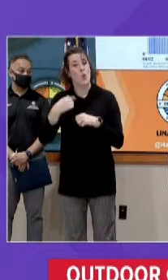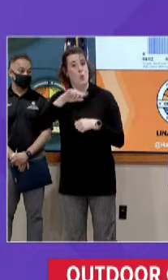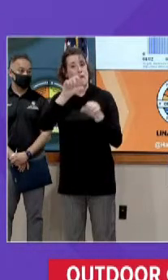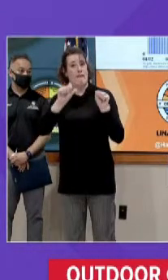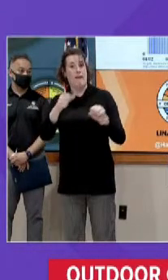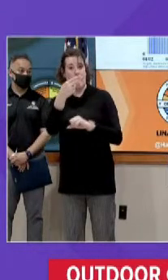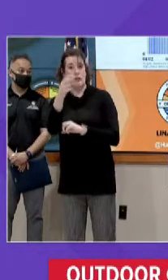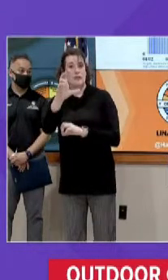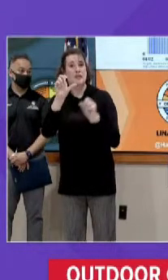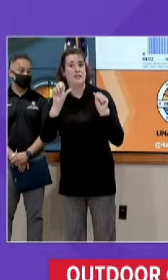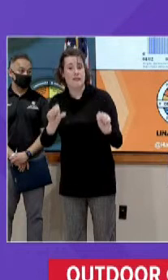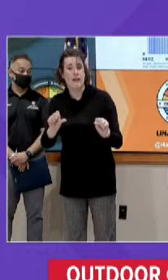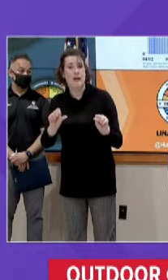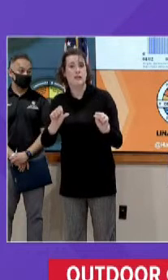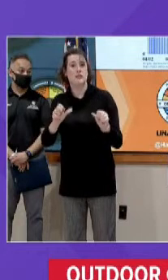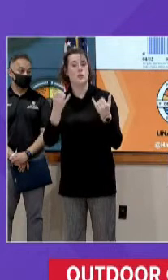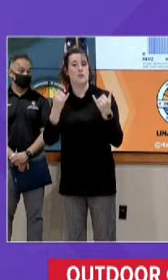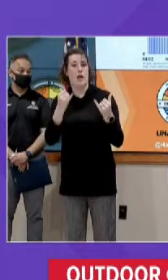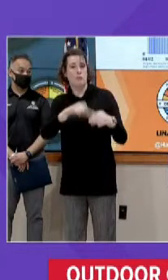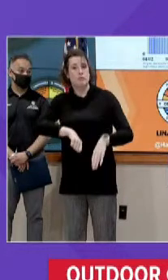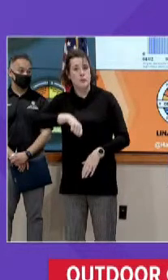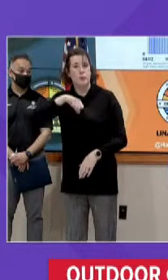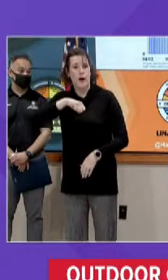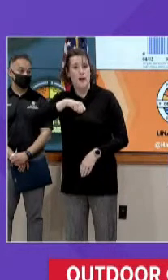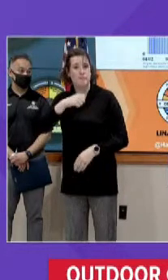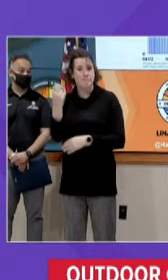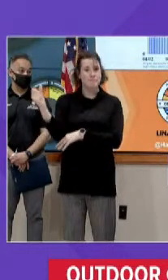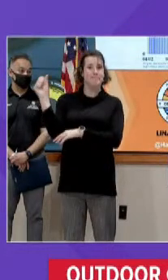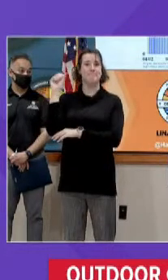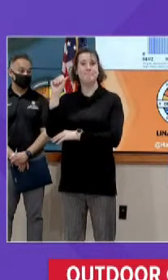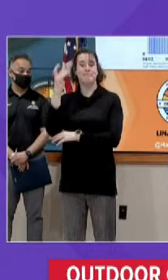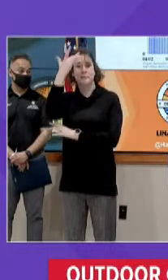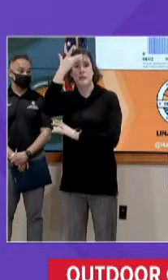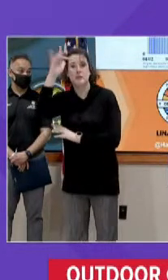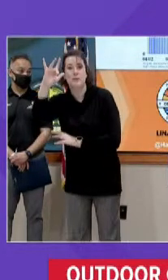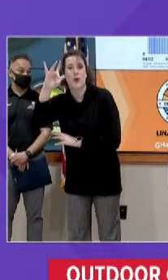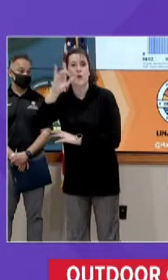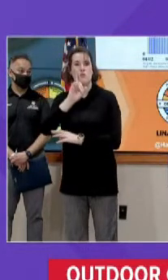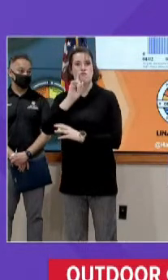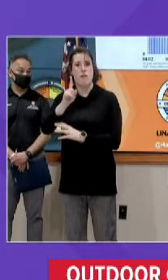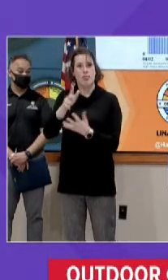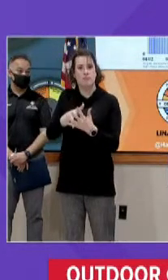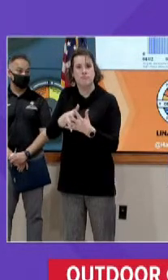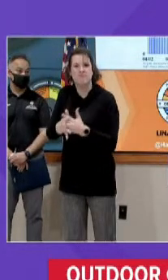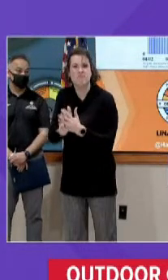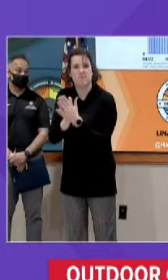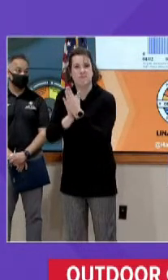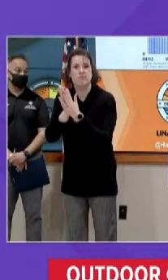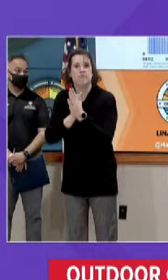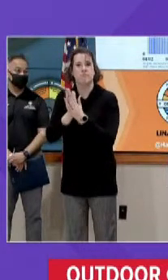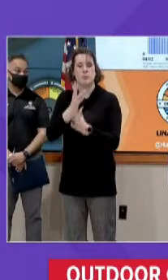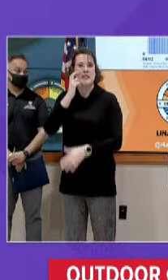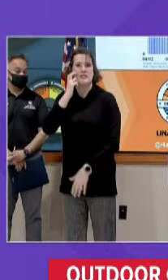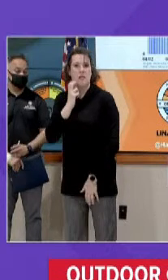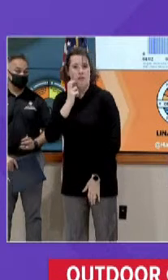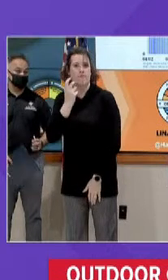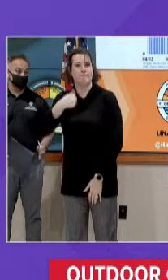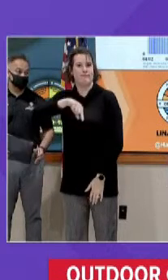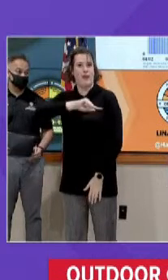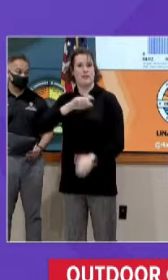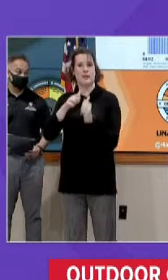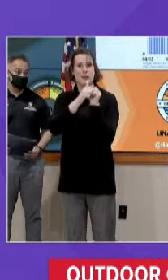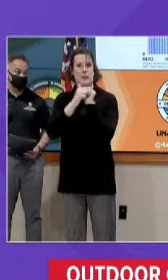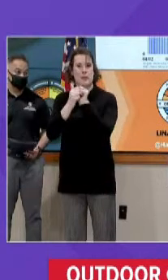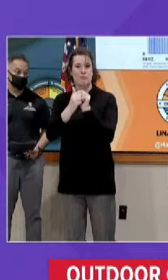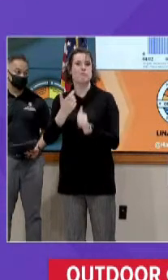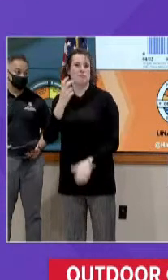Harris County. Let's hold our heads high. Let's be smart. Let's buckle down. Let's be tough, because that's who we are,